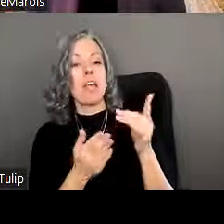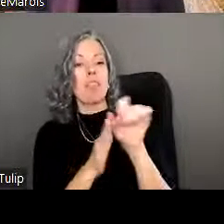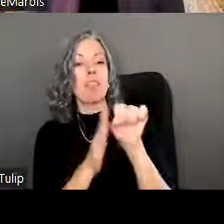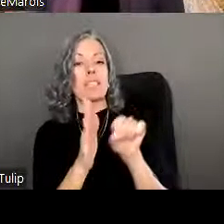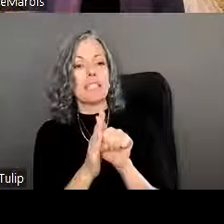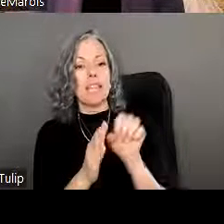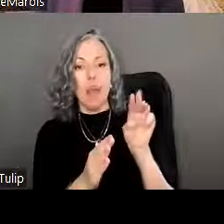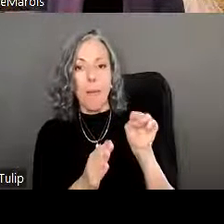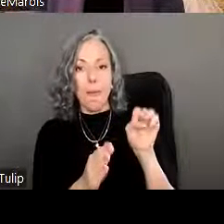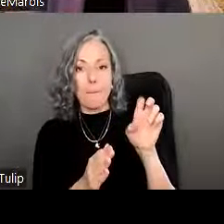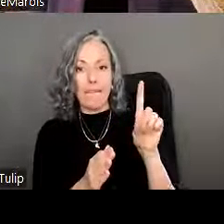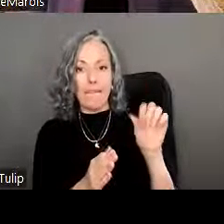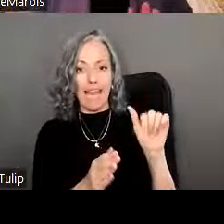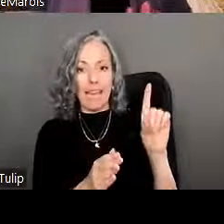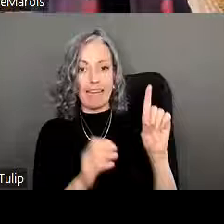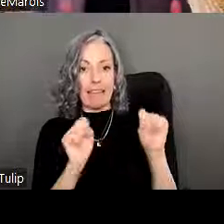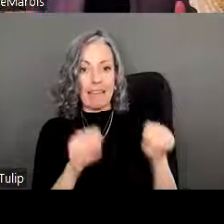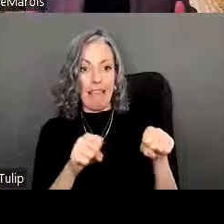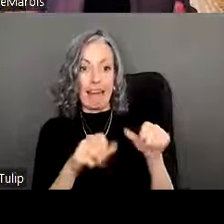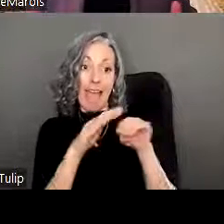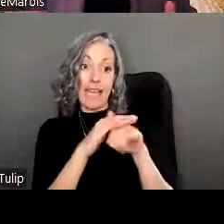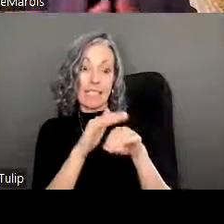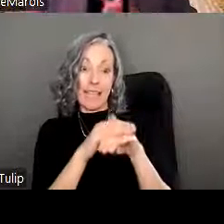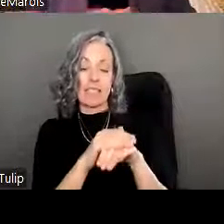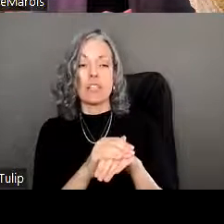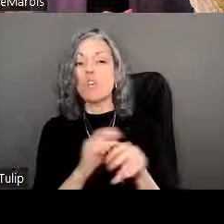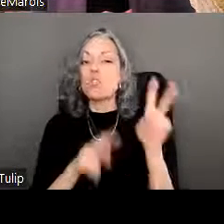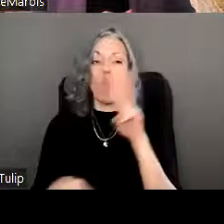Medicaid beneficiaries can access. So we're looking at all of the Medicaid